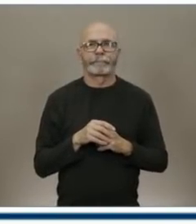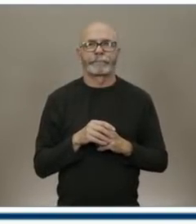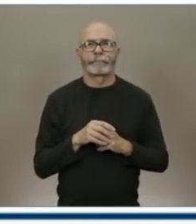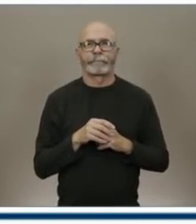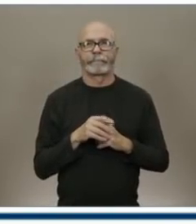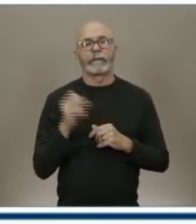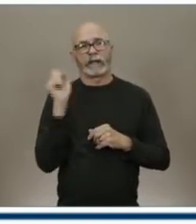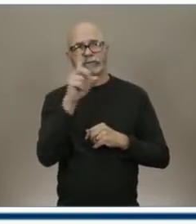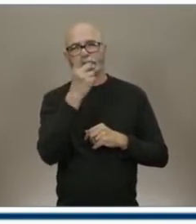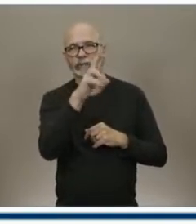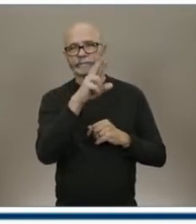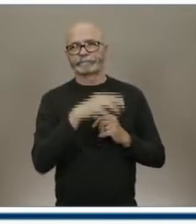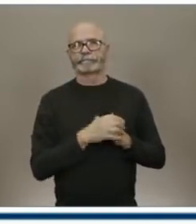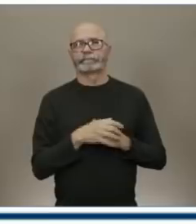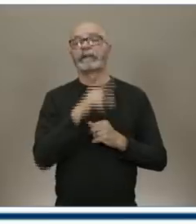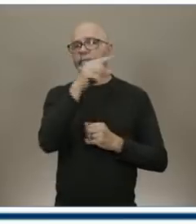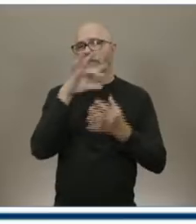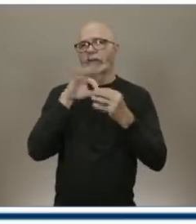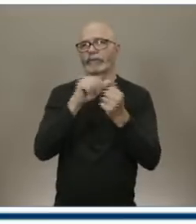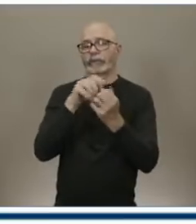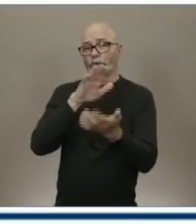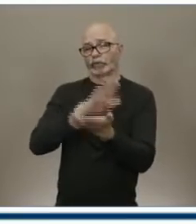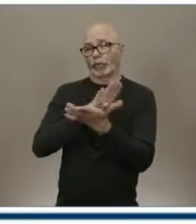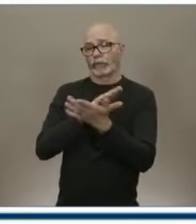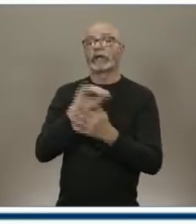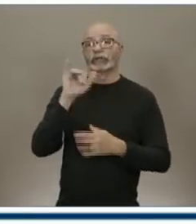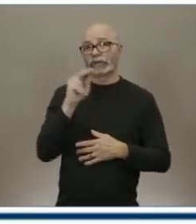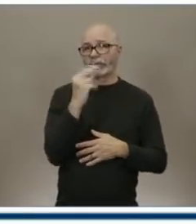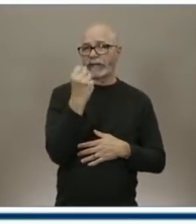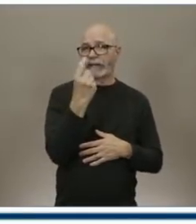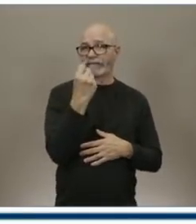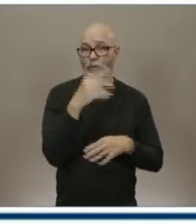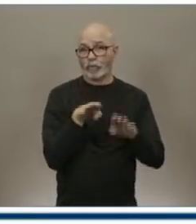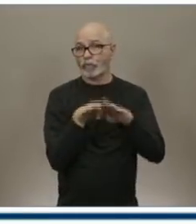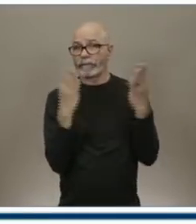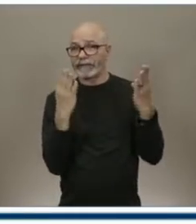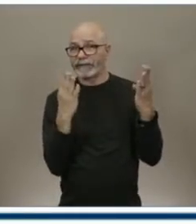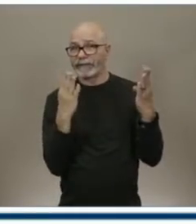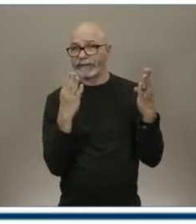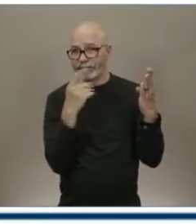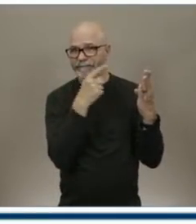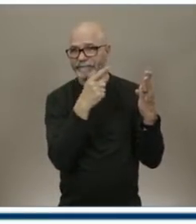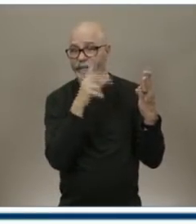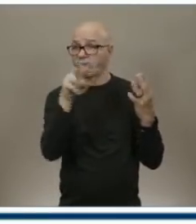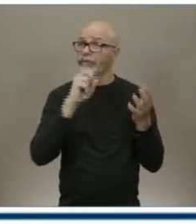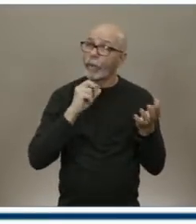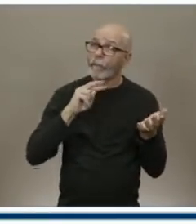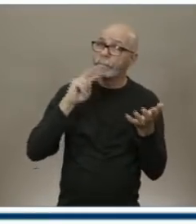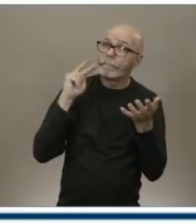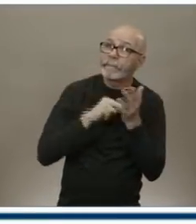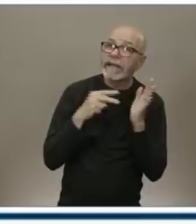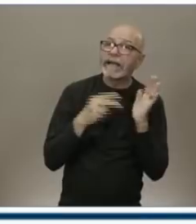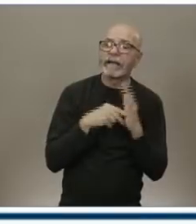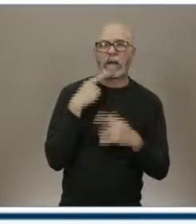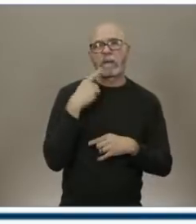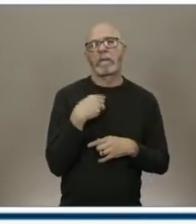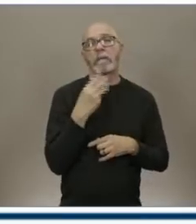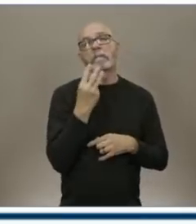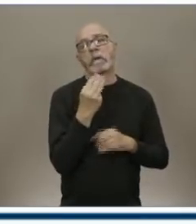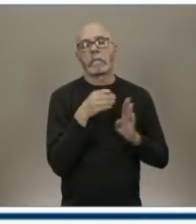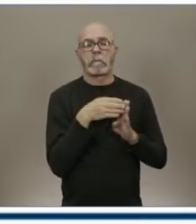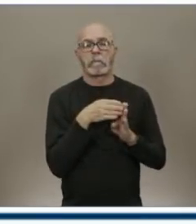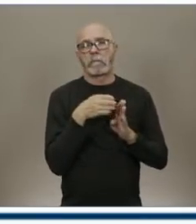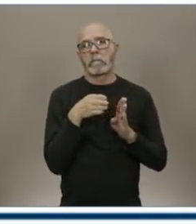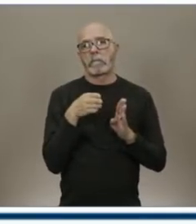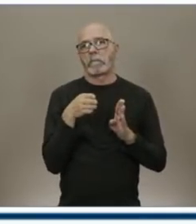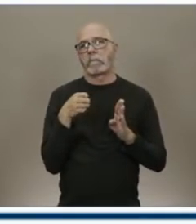11th. So counting back 14 days, that new start date will protect from COVID exposures up to December